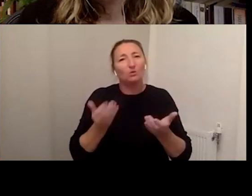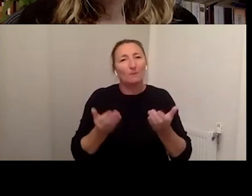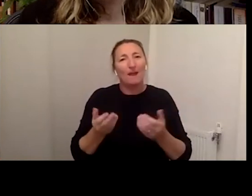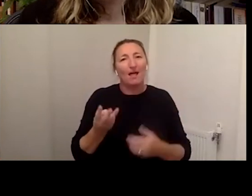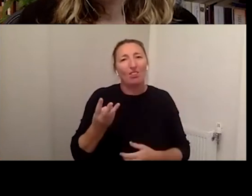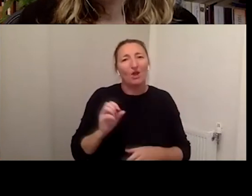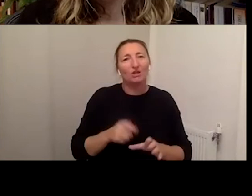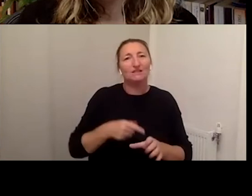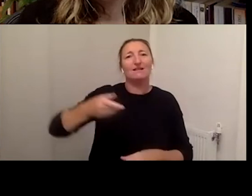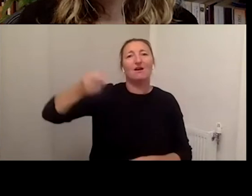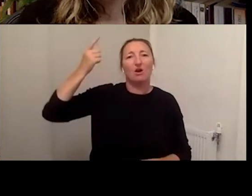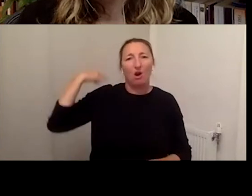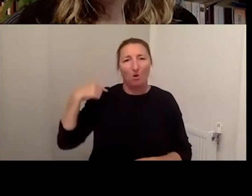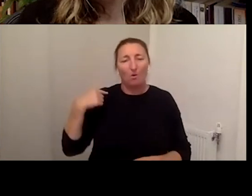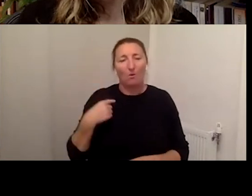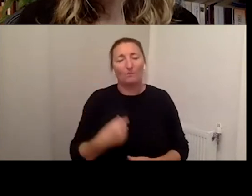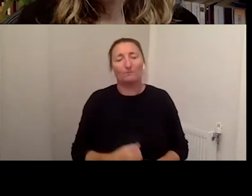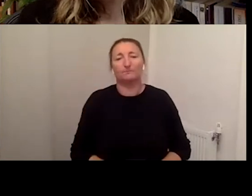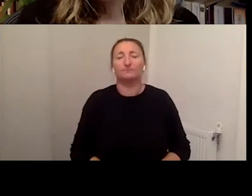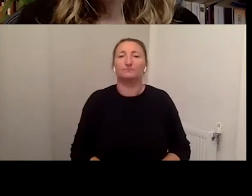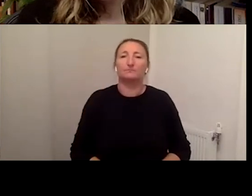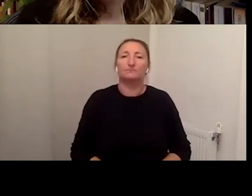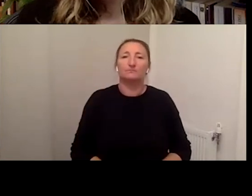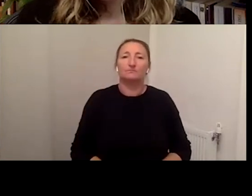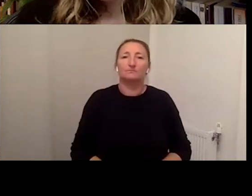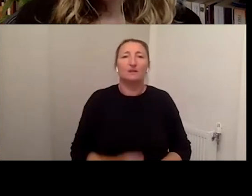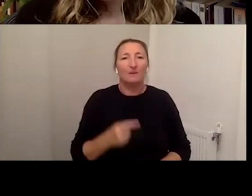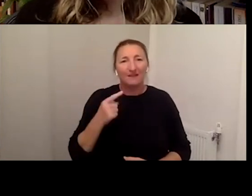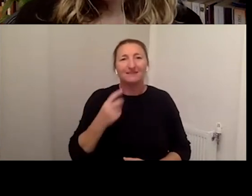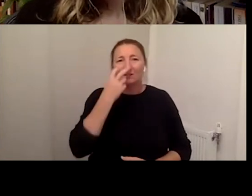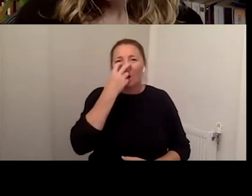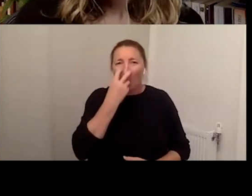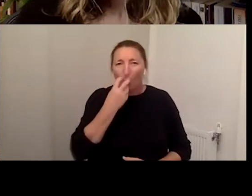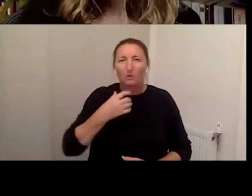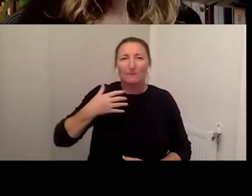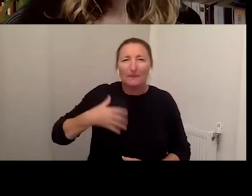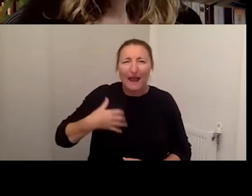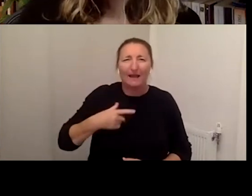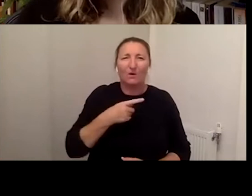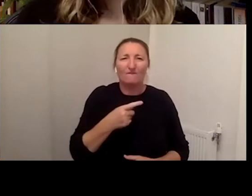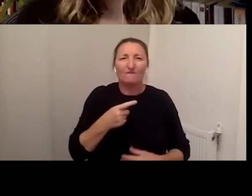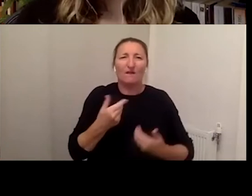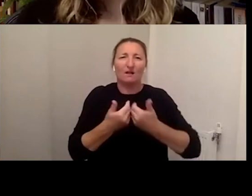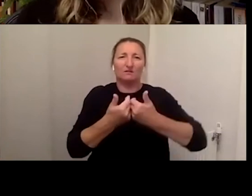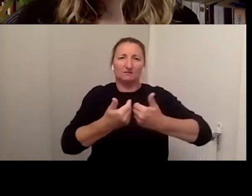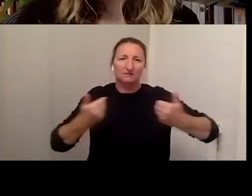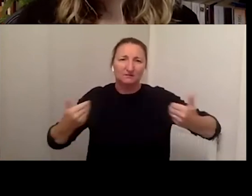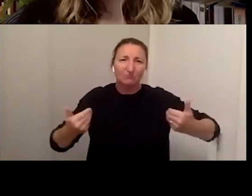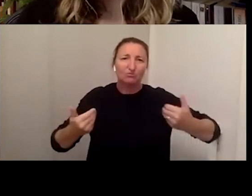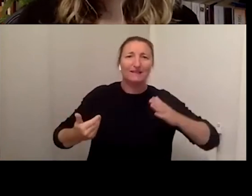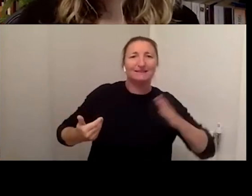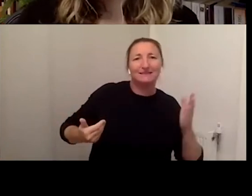but it reminds people of this old pain, and this is why they're up in arms basically and protesting.